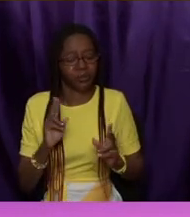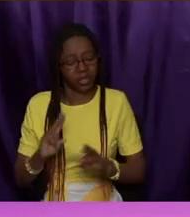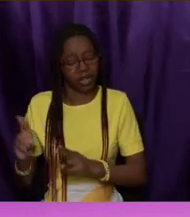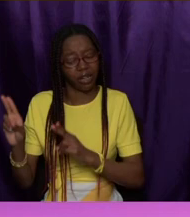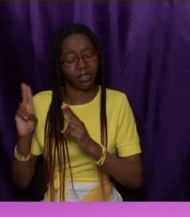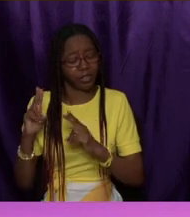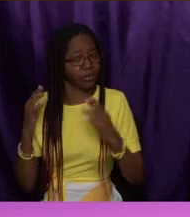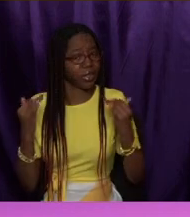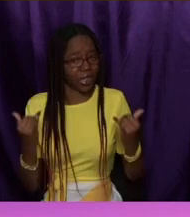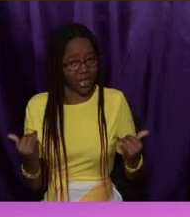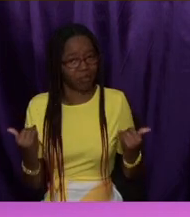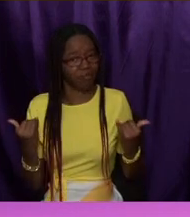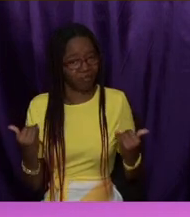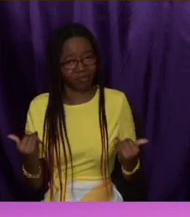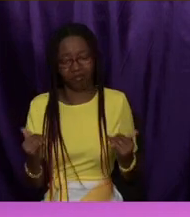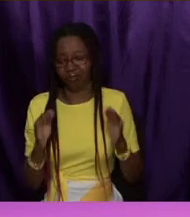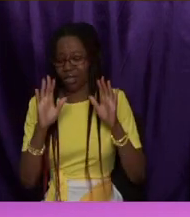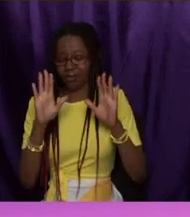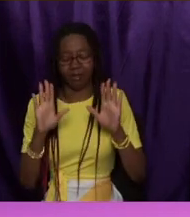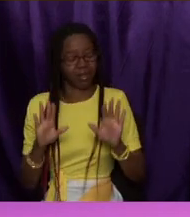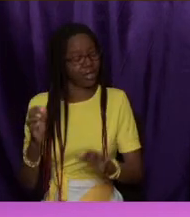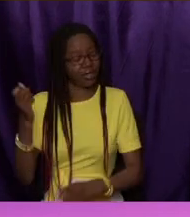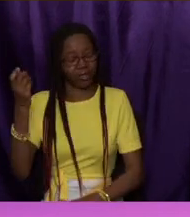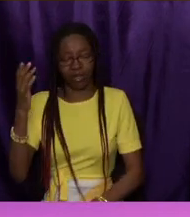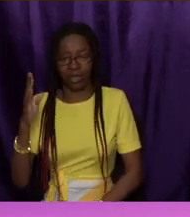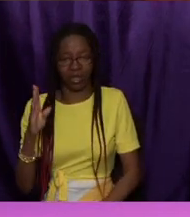today. An excellent God